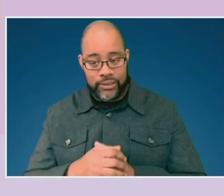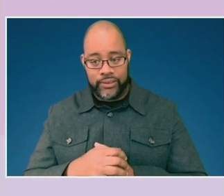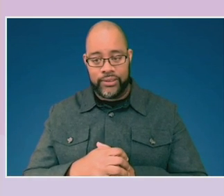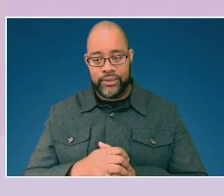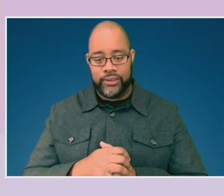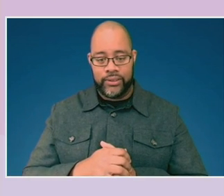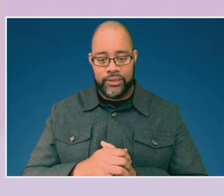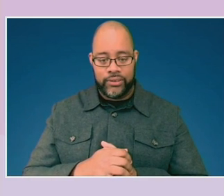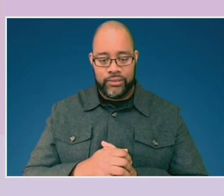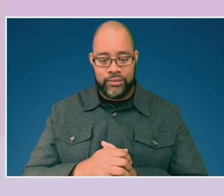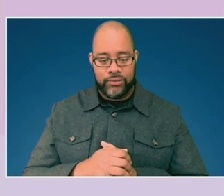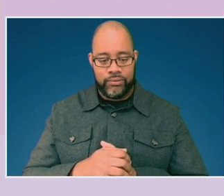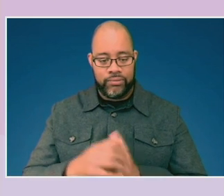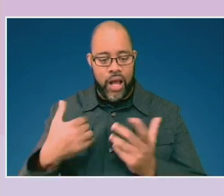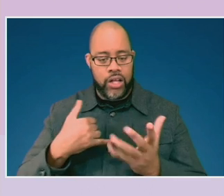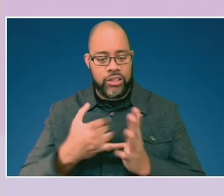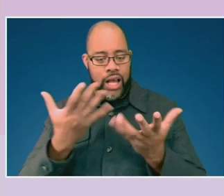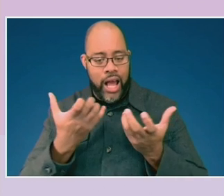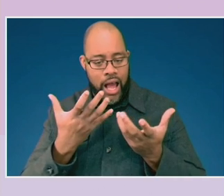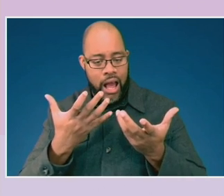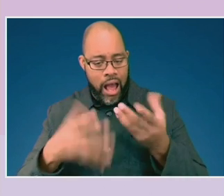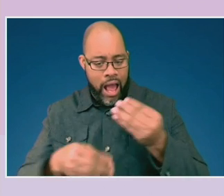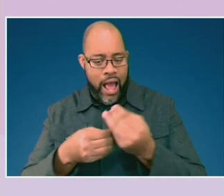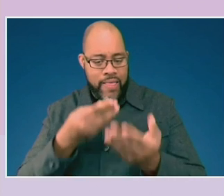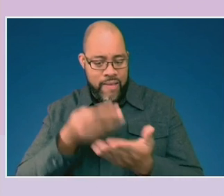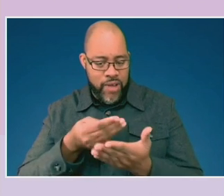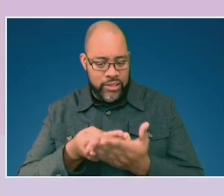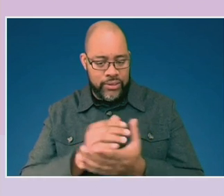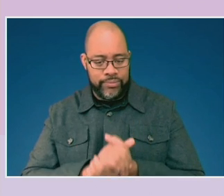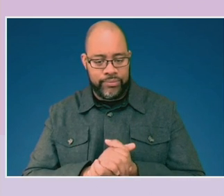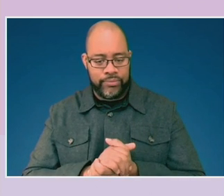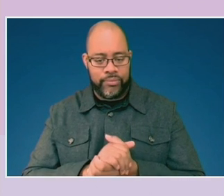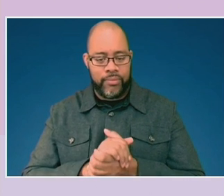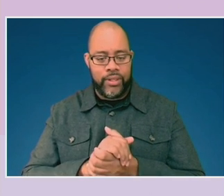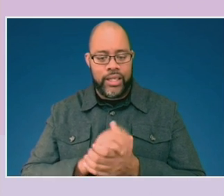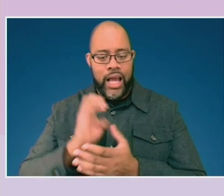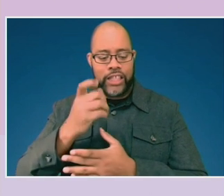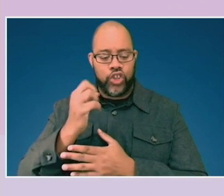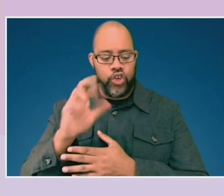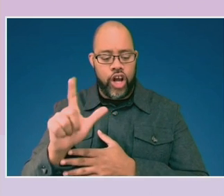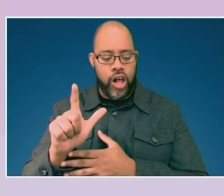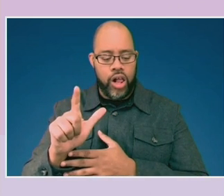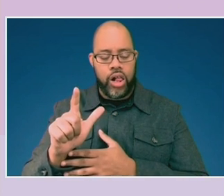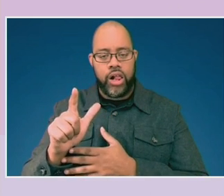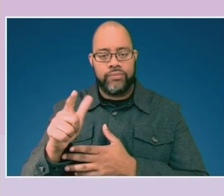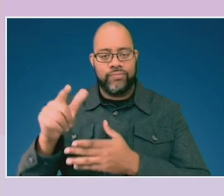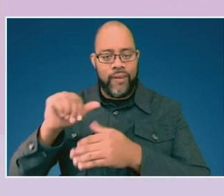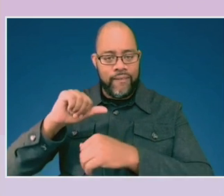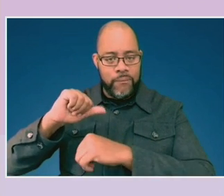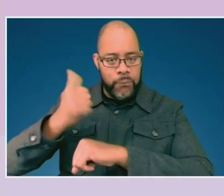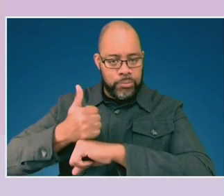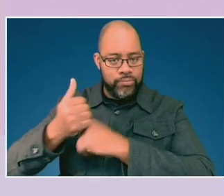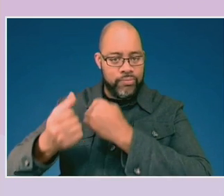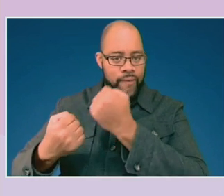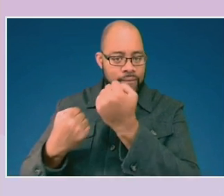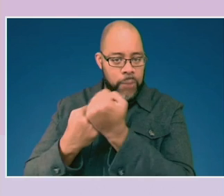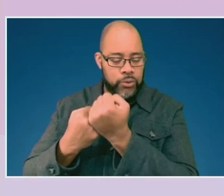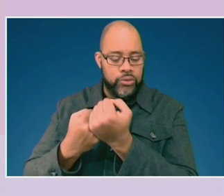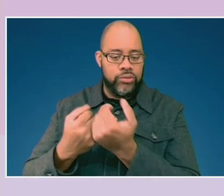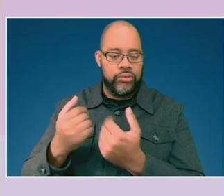I would just add with funding, you know, as an external kind of entity doing school-based work,